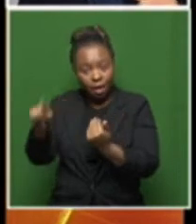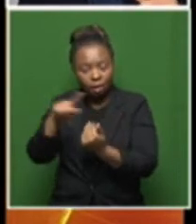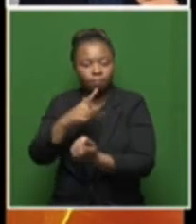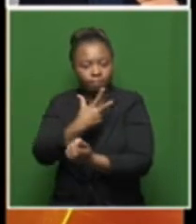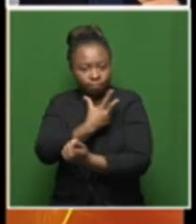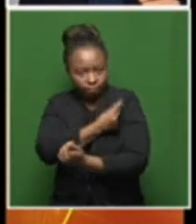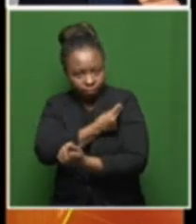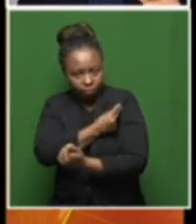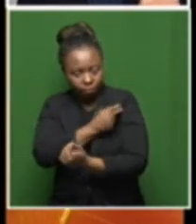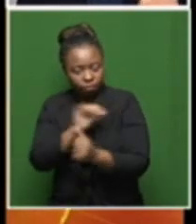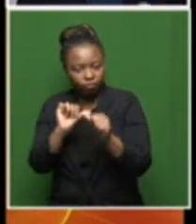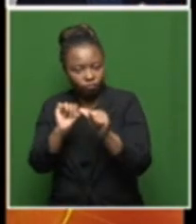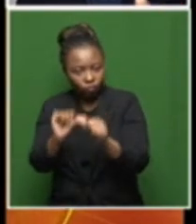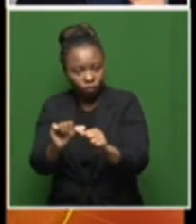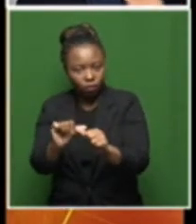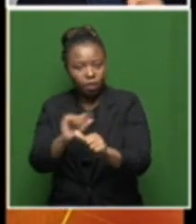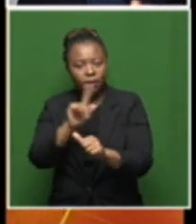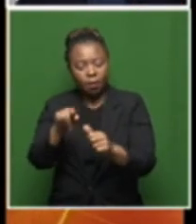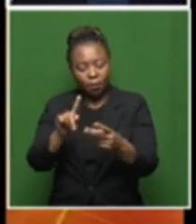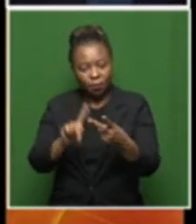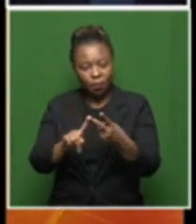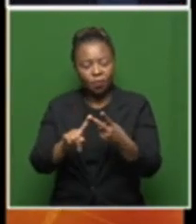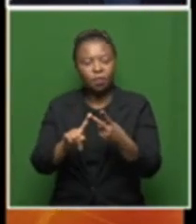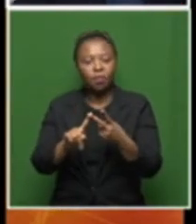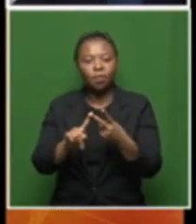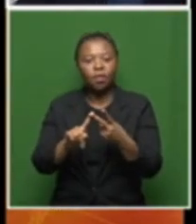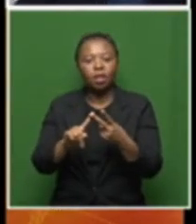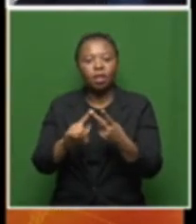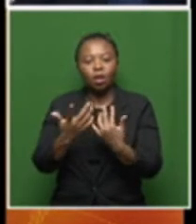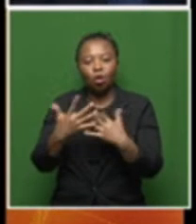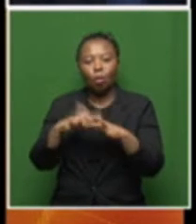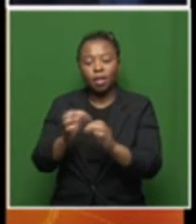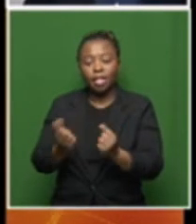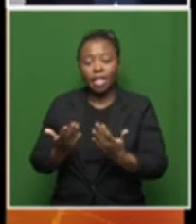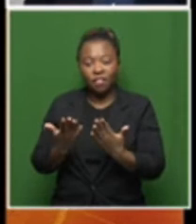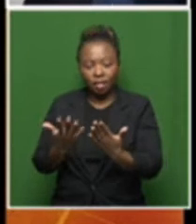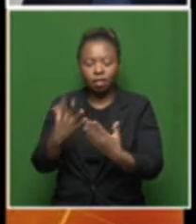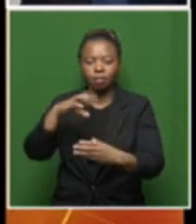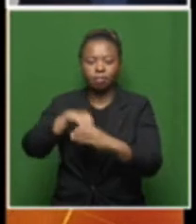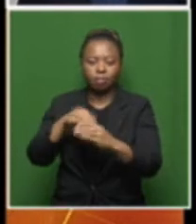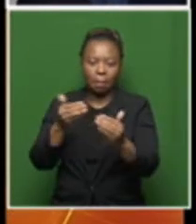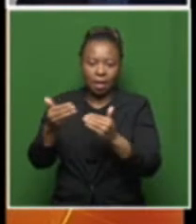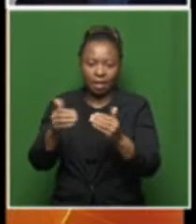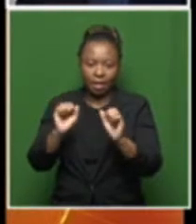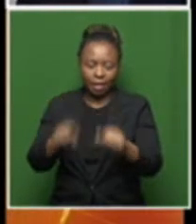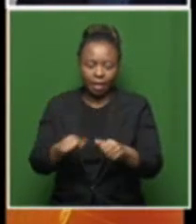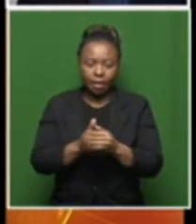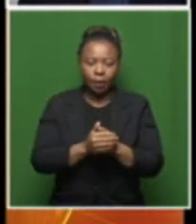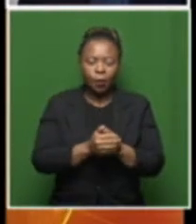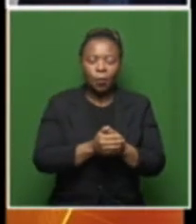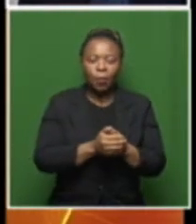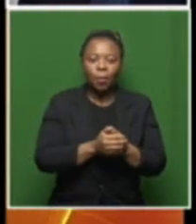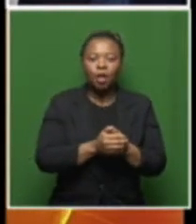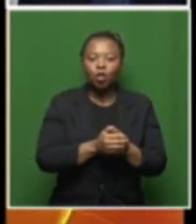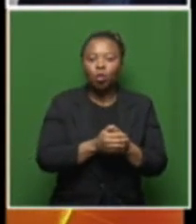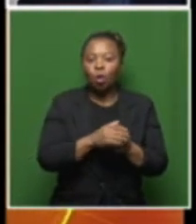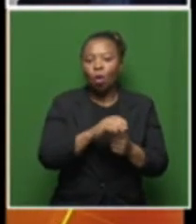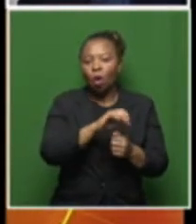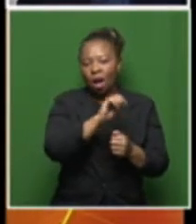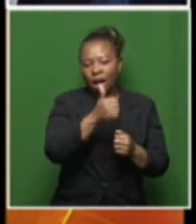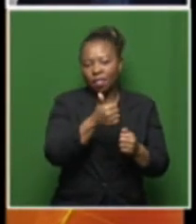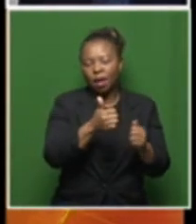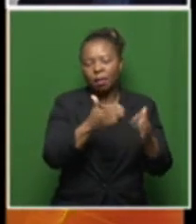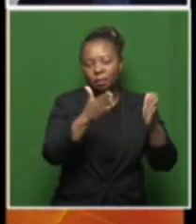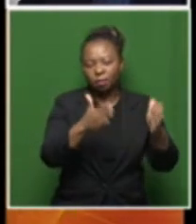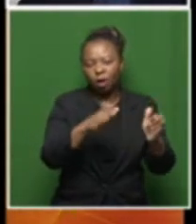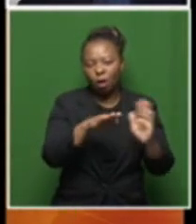plus manage COVID and comprehensive services. So our acute service platform scaling capacity, our surge